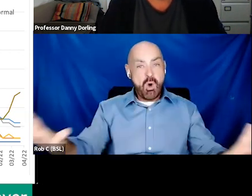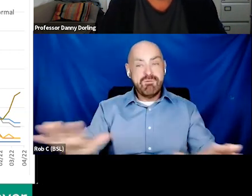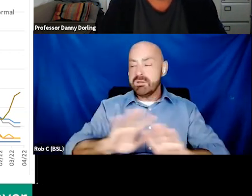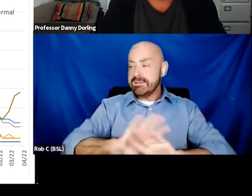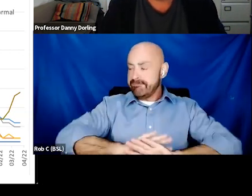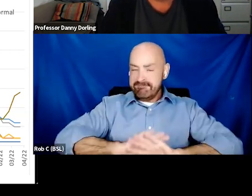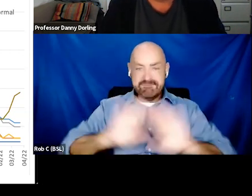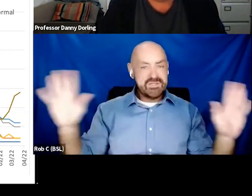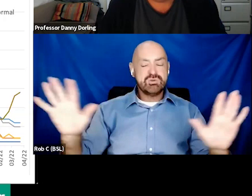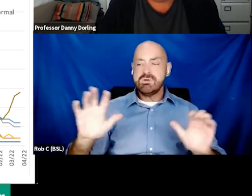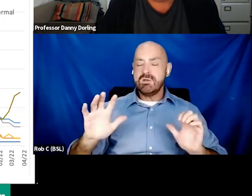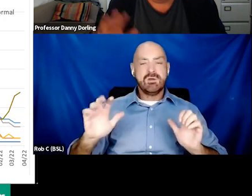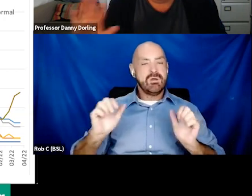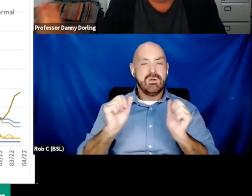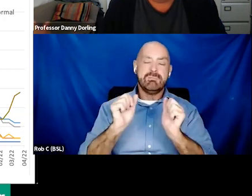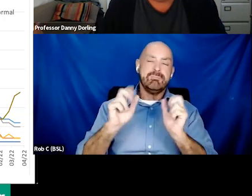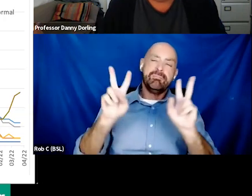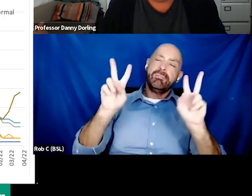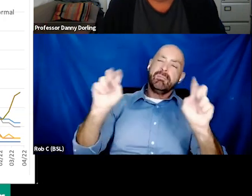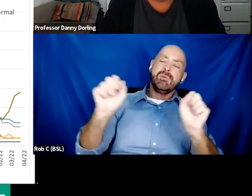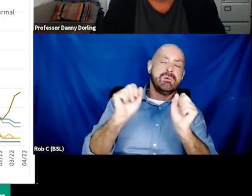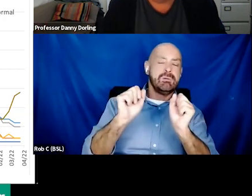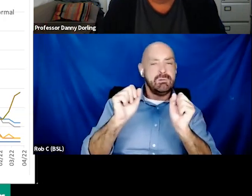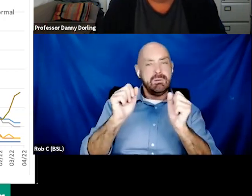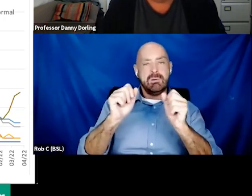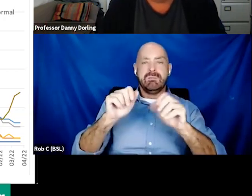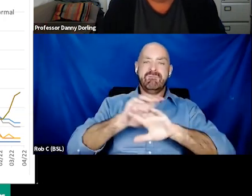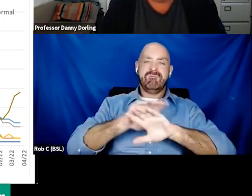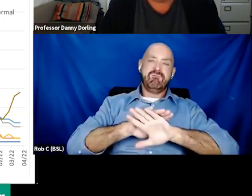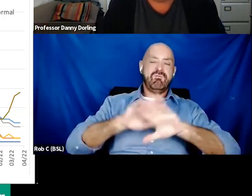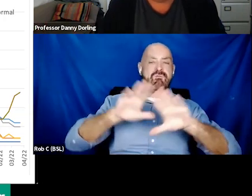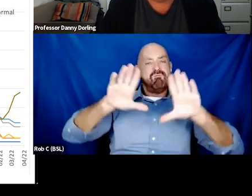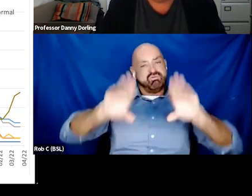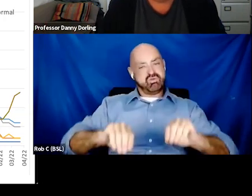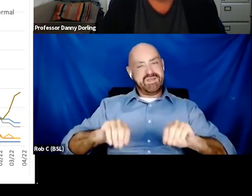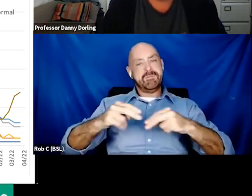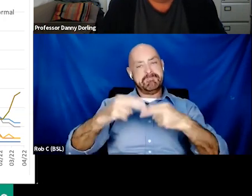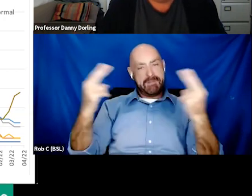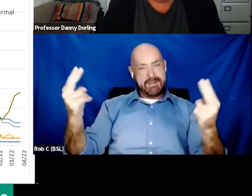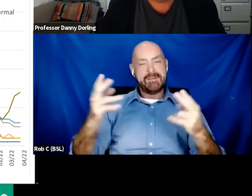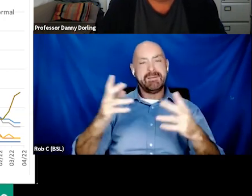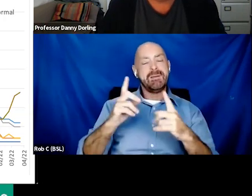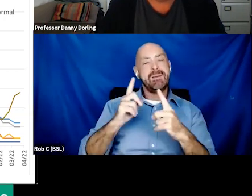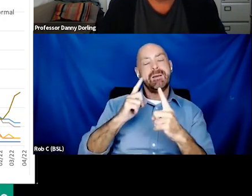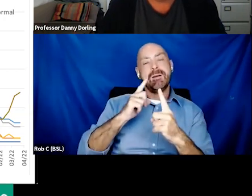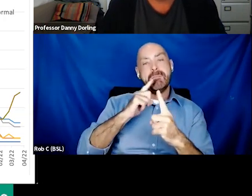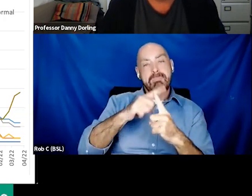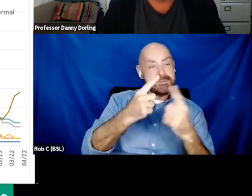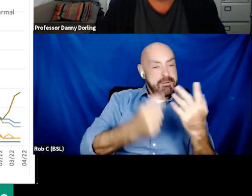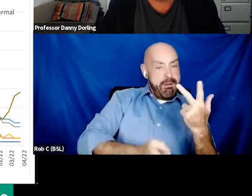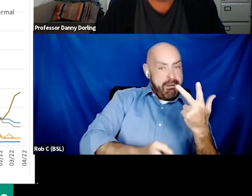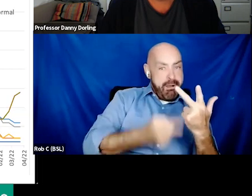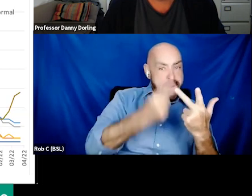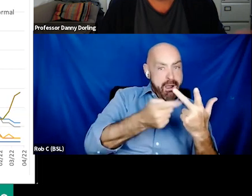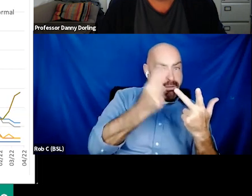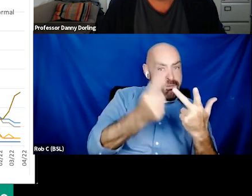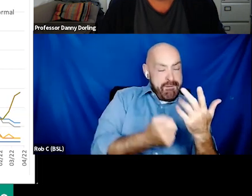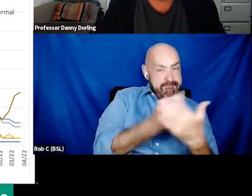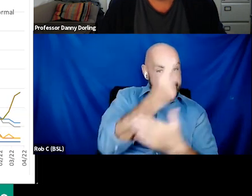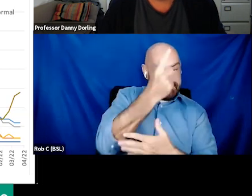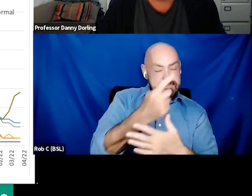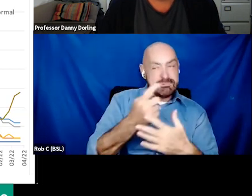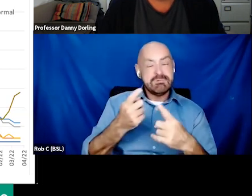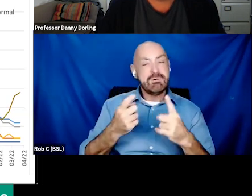had Freedom Day, and also if other events, a war in Europe, intervene, you can very rapidly rise to a sixth of the population